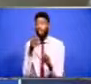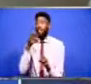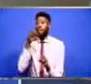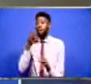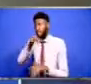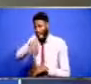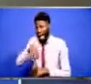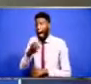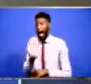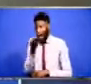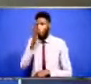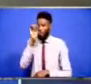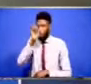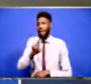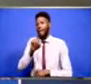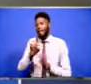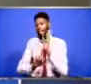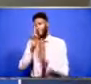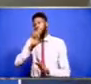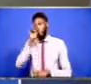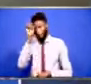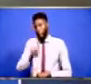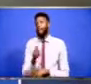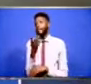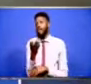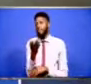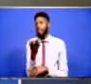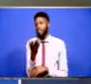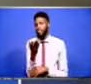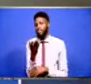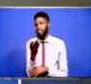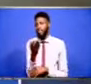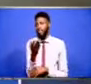tena, lazima ishoot 2018.